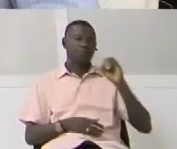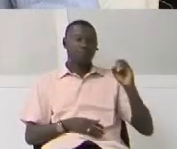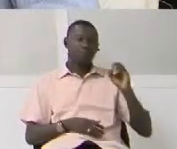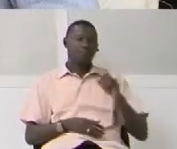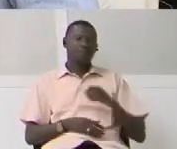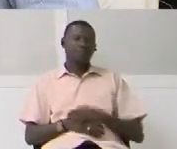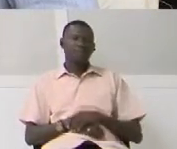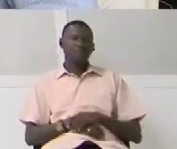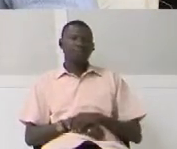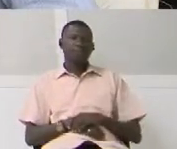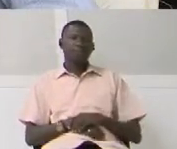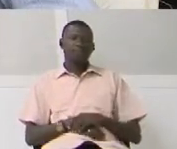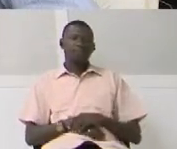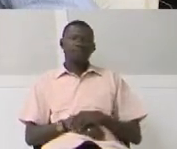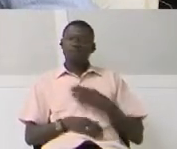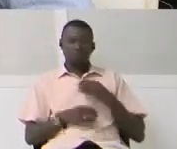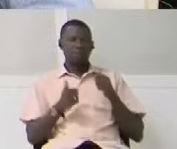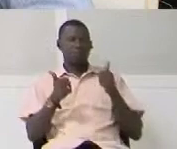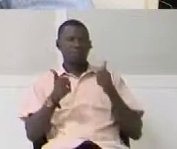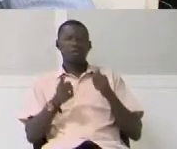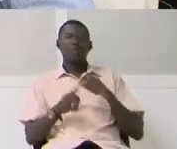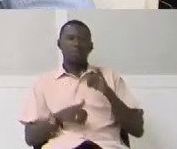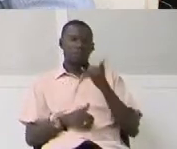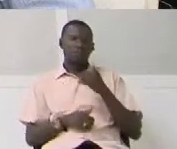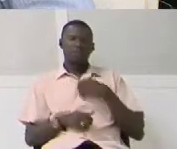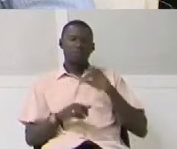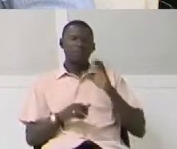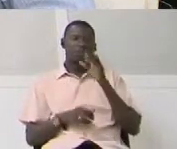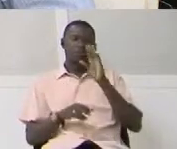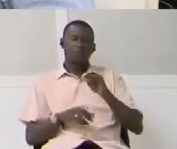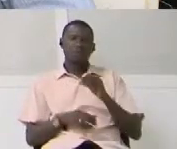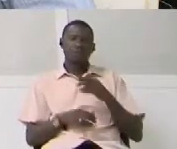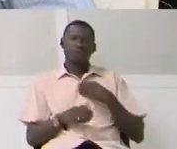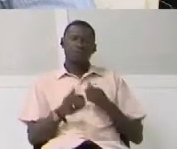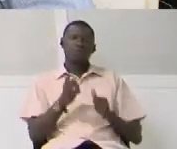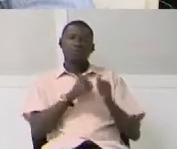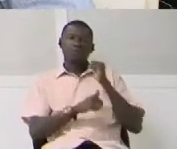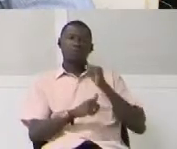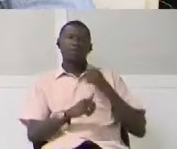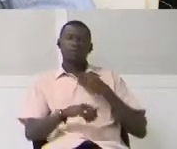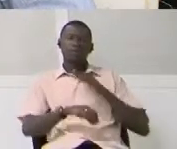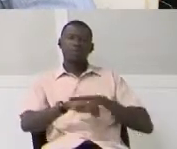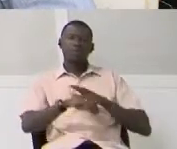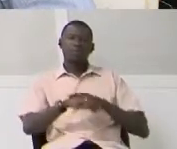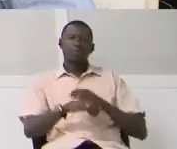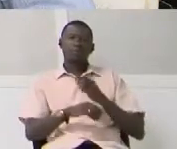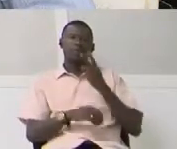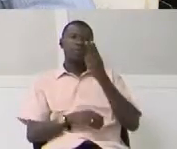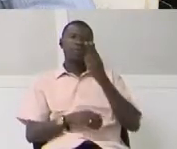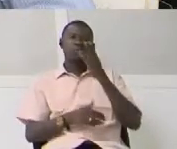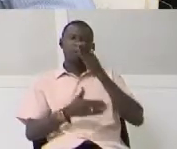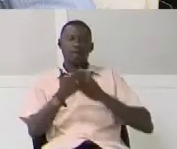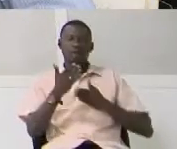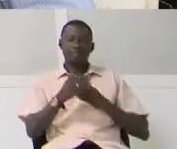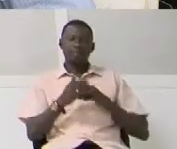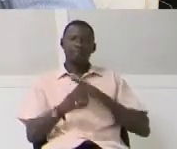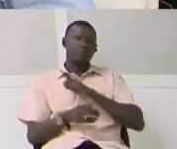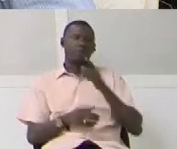to things like that. But yes, we can do that. Actually, we come back at 2:30 for those who would want